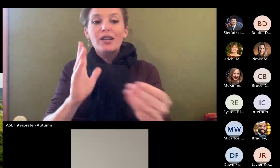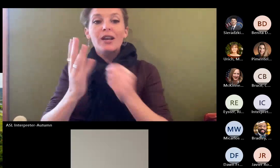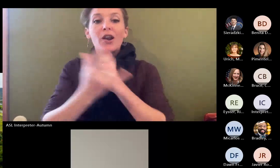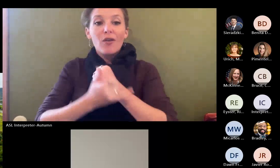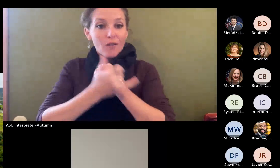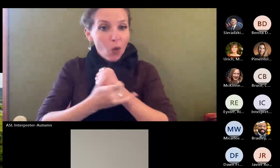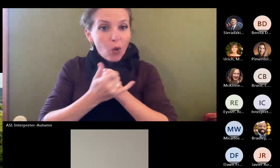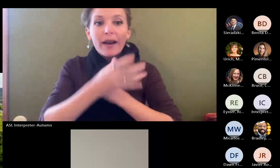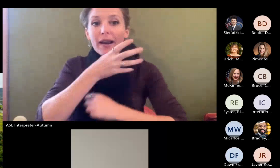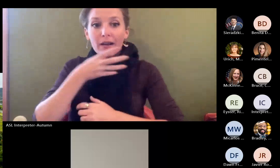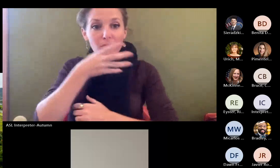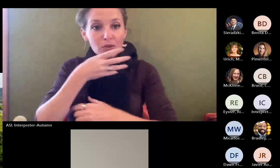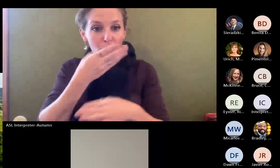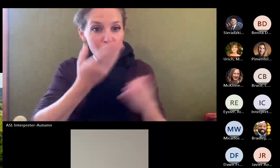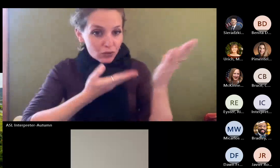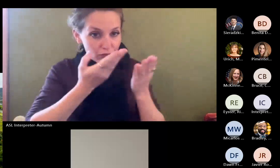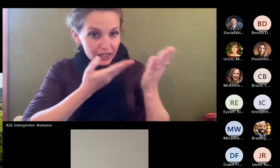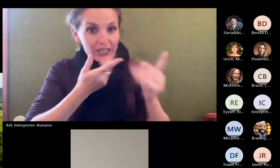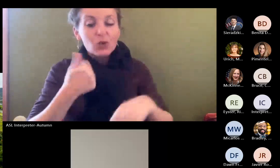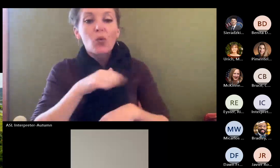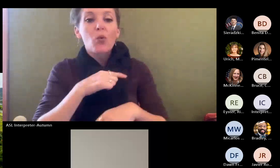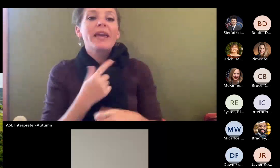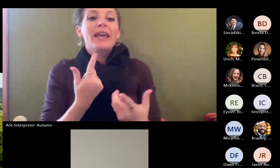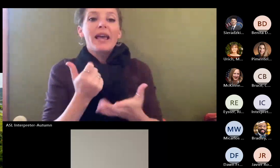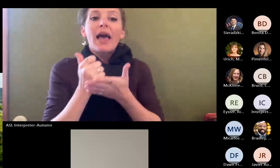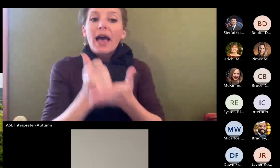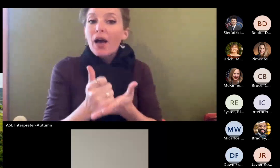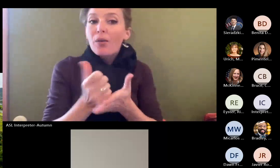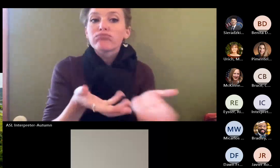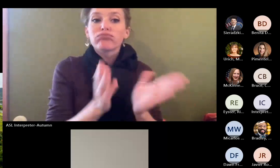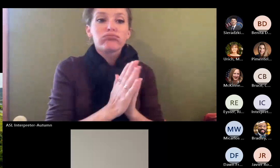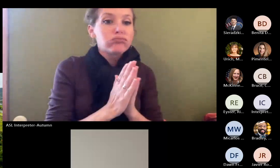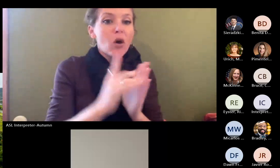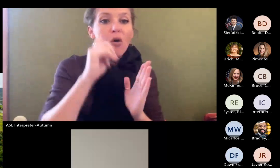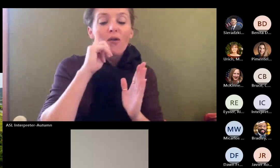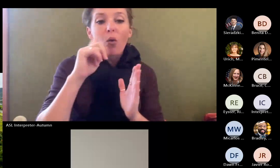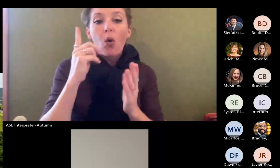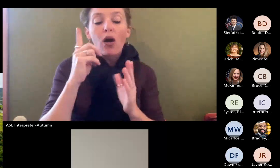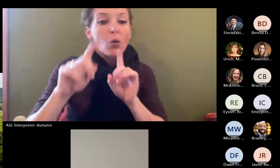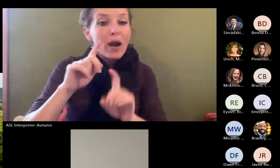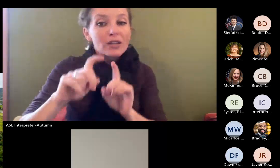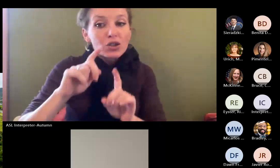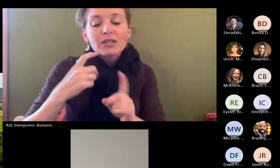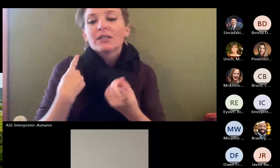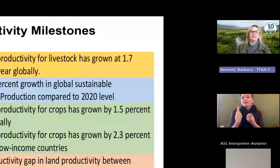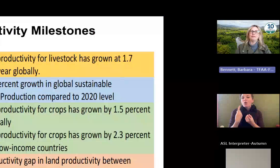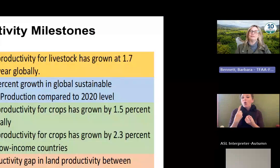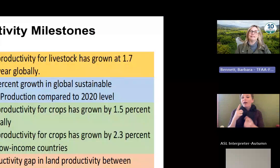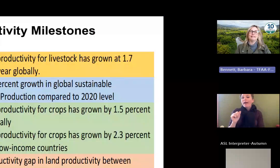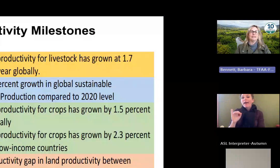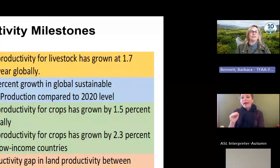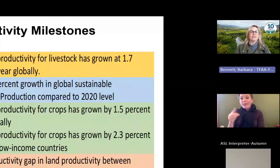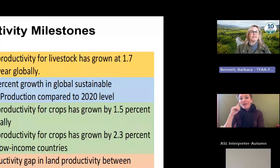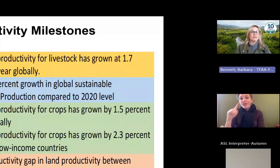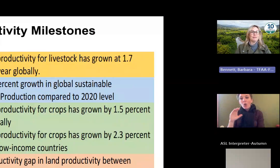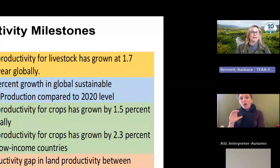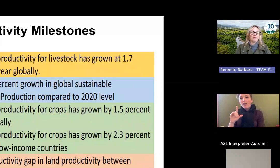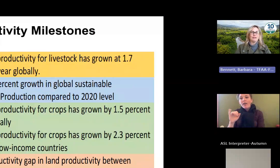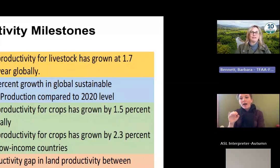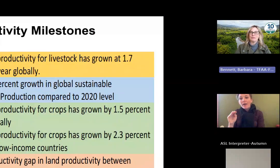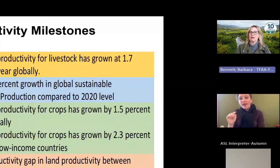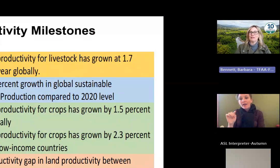of requests or questions about Aim for Climate, but feel free to contact Evan if you're interested, and we look forward